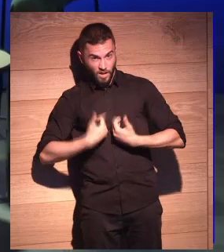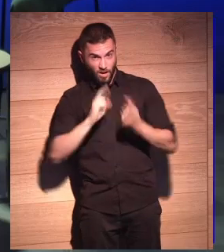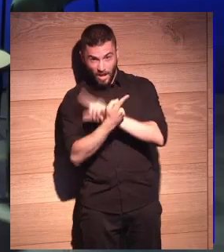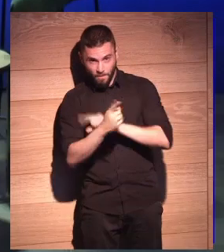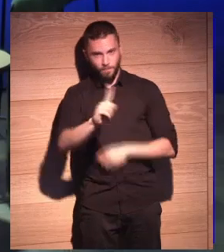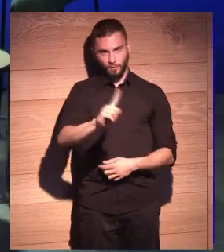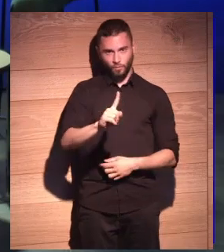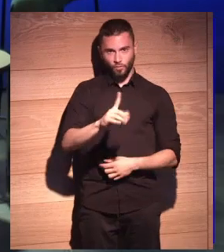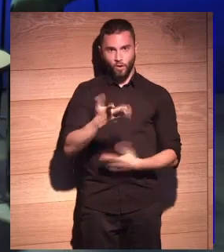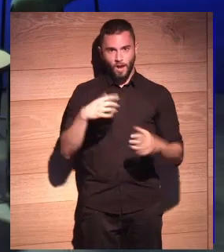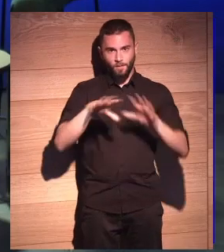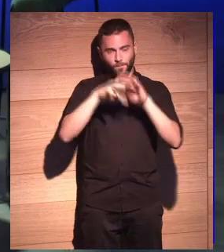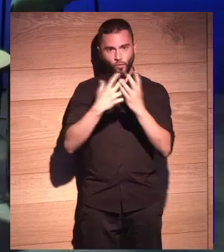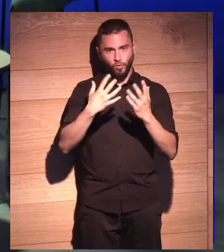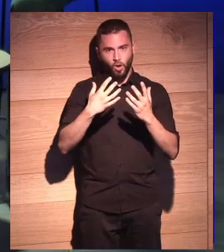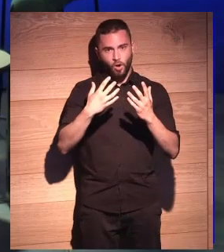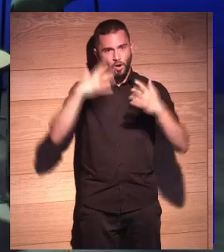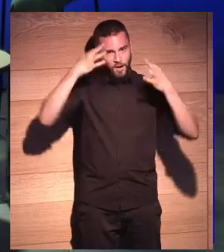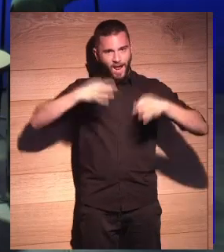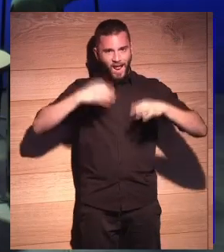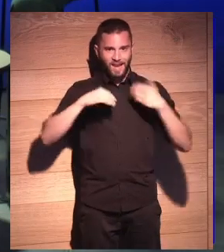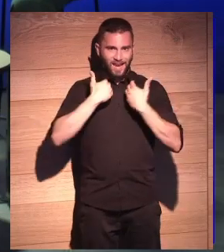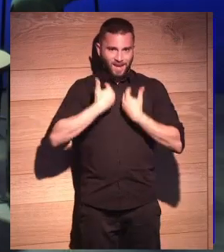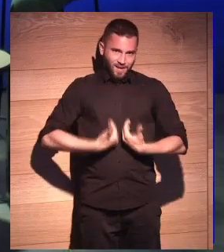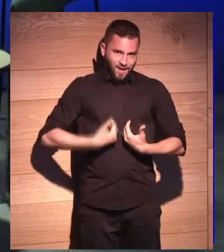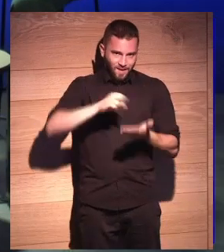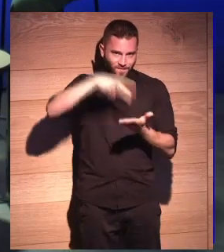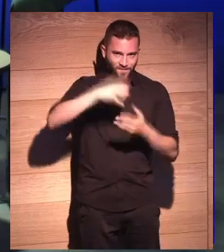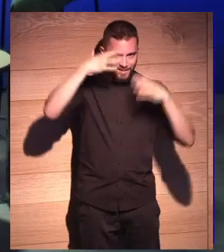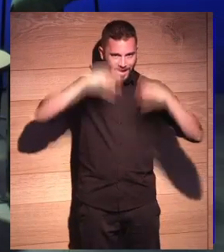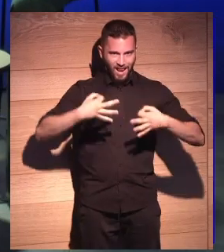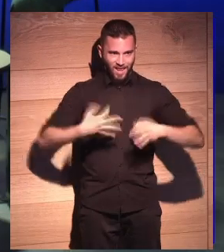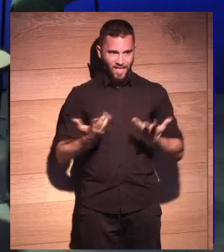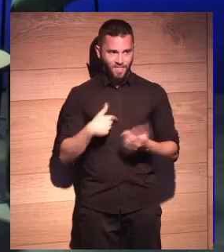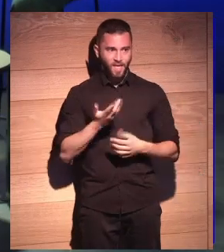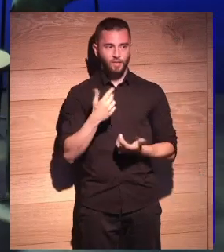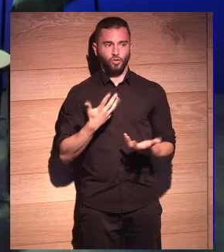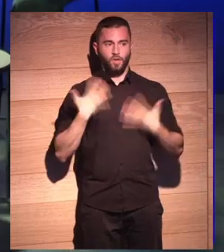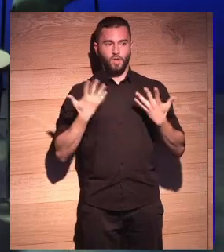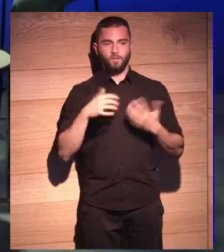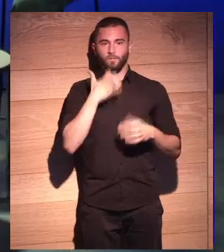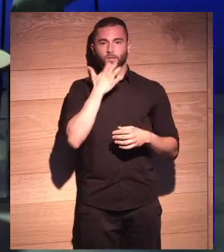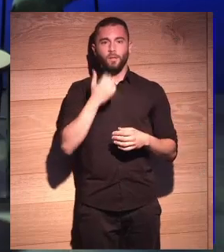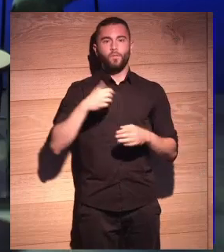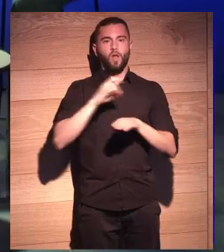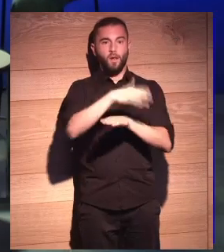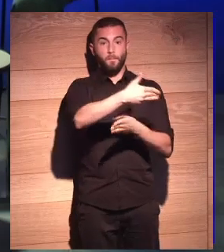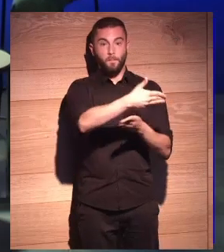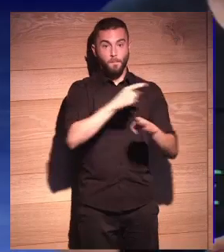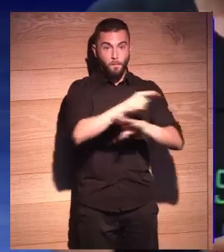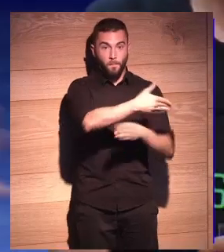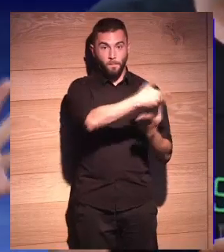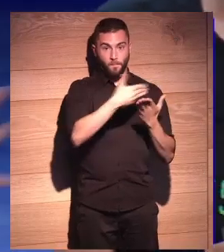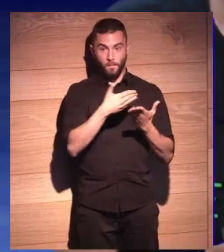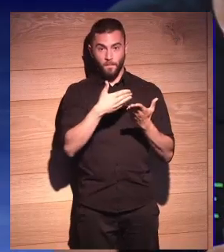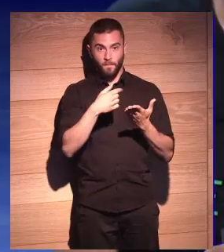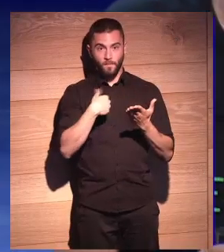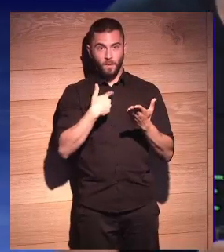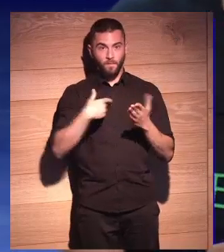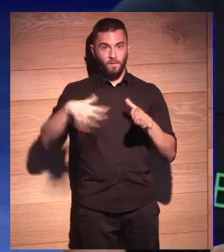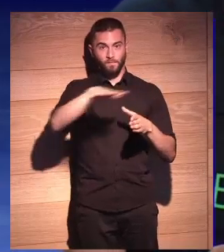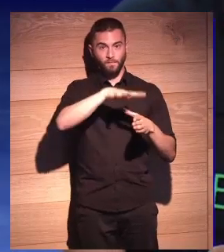from the real world in these technologies. I think this is not surprising. The old maps